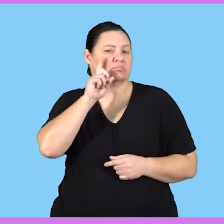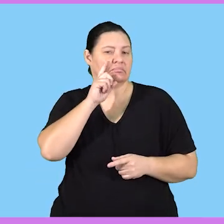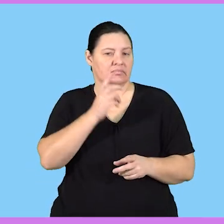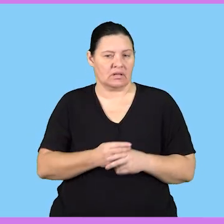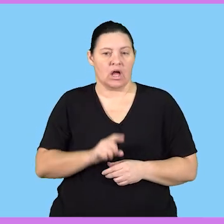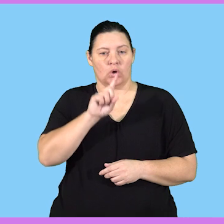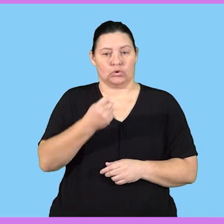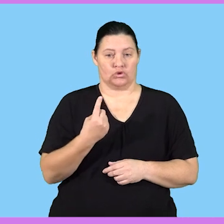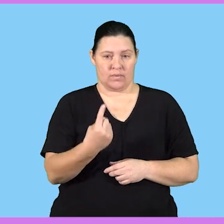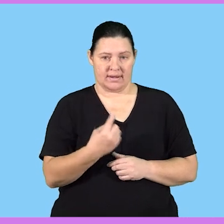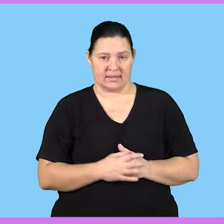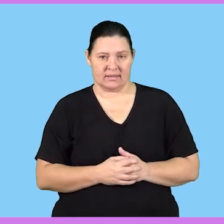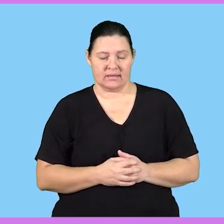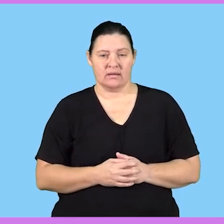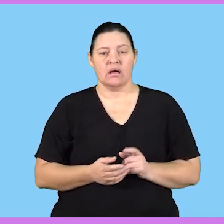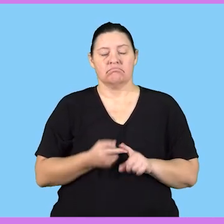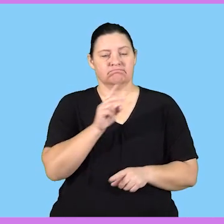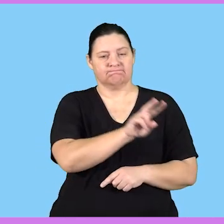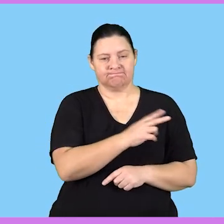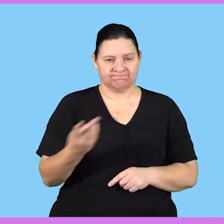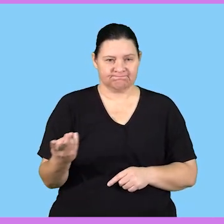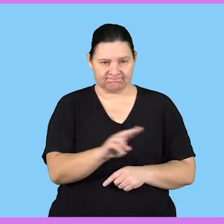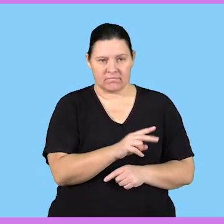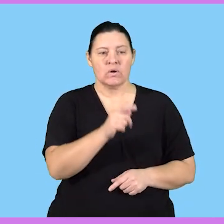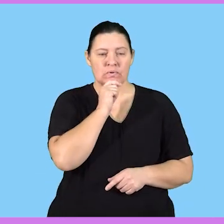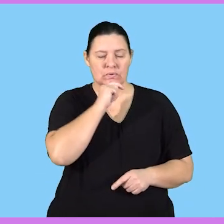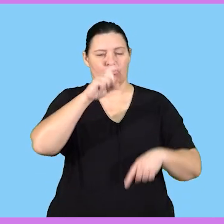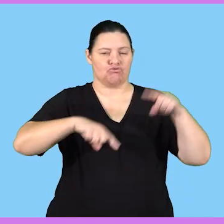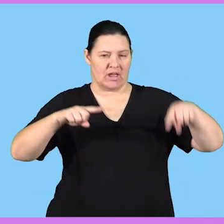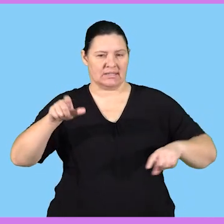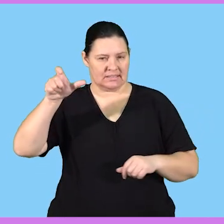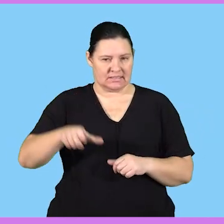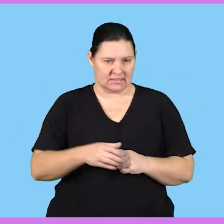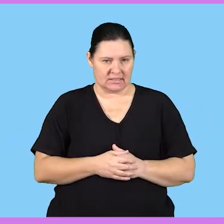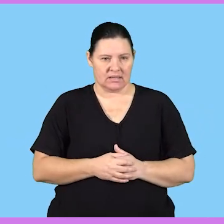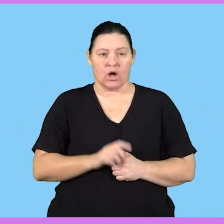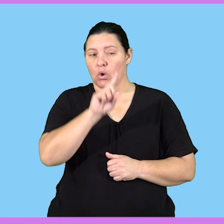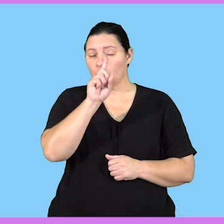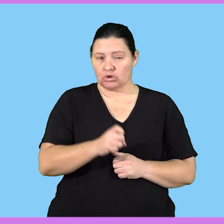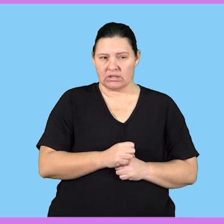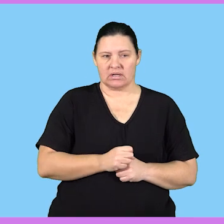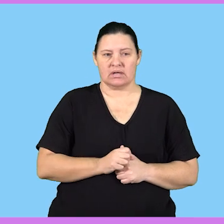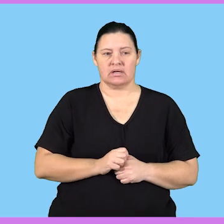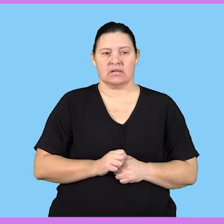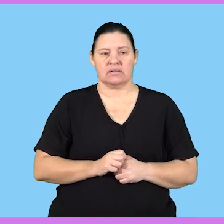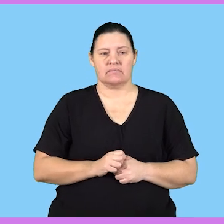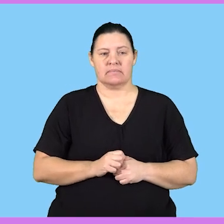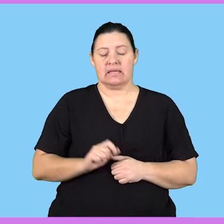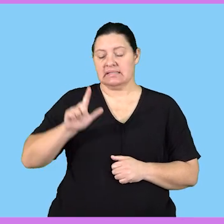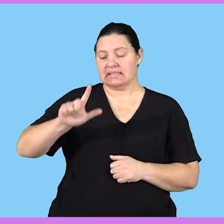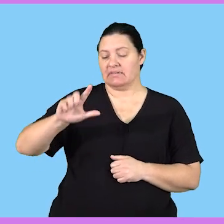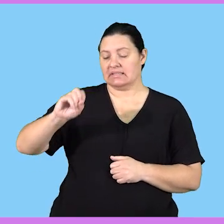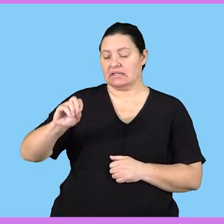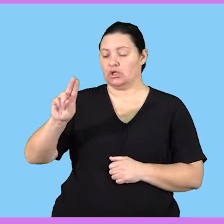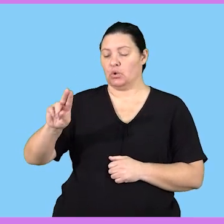put ourselves to the test. Question number 1. Convert the following using the conversion rates alongside. So what is the question?